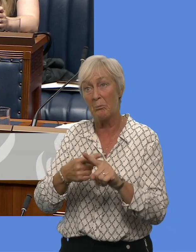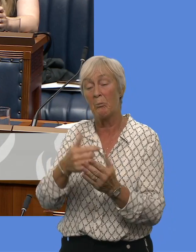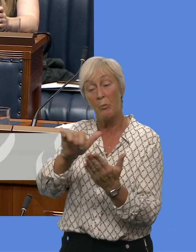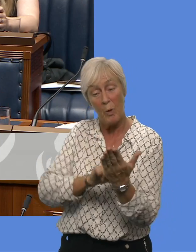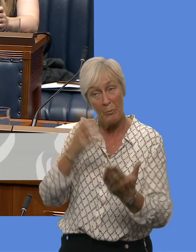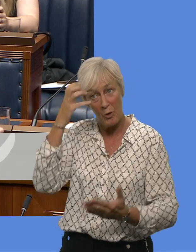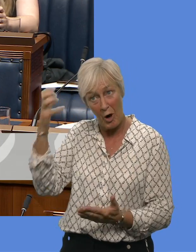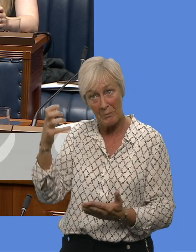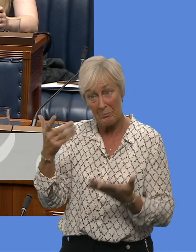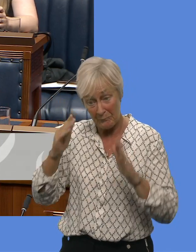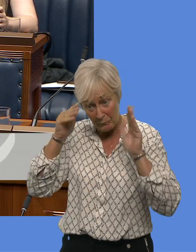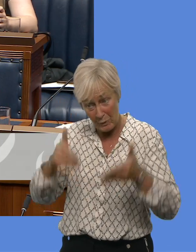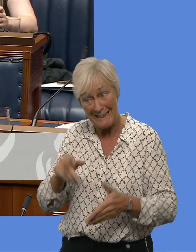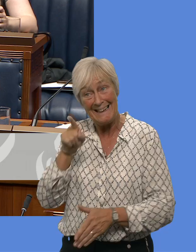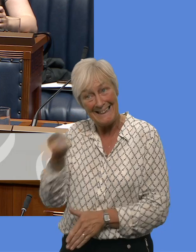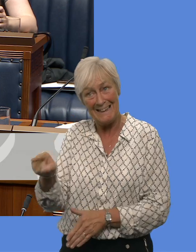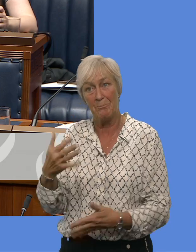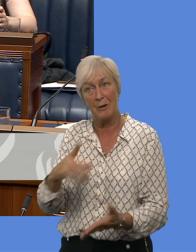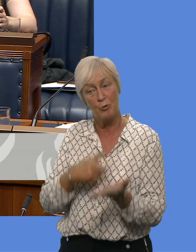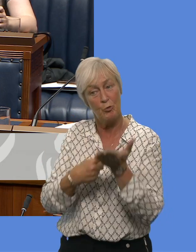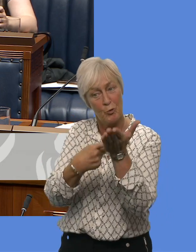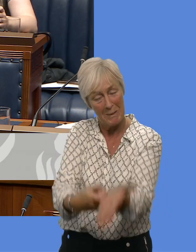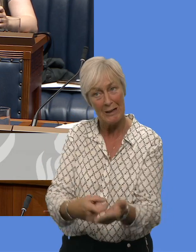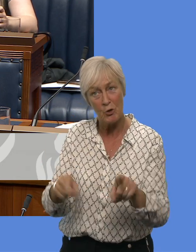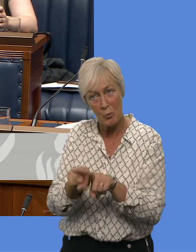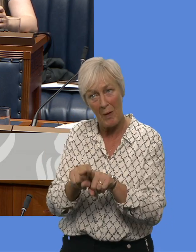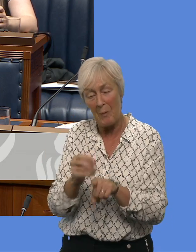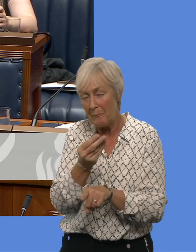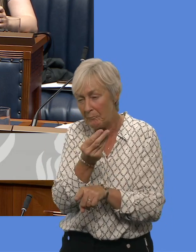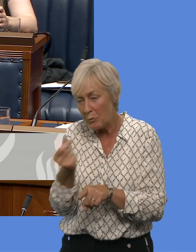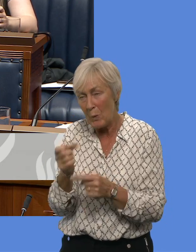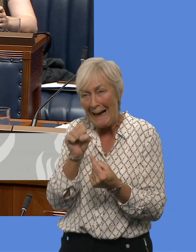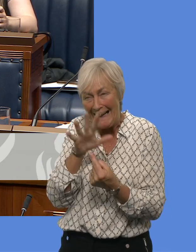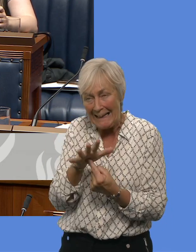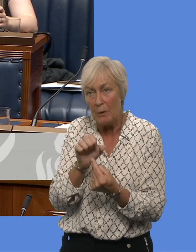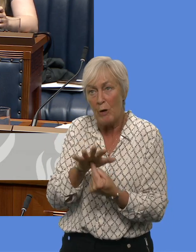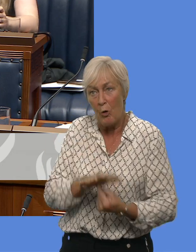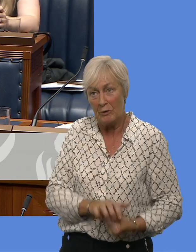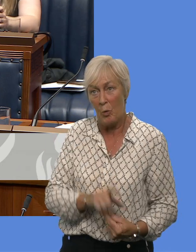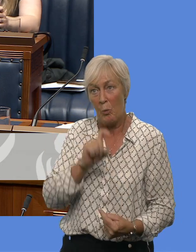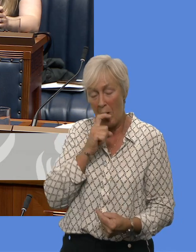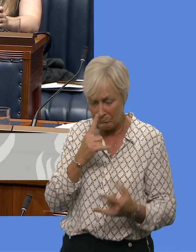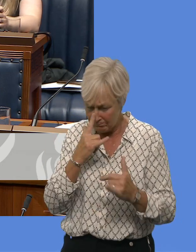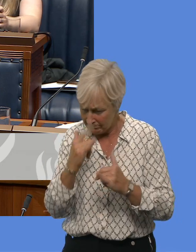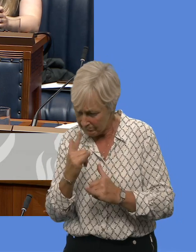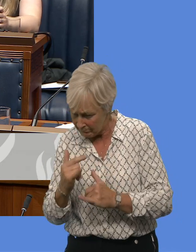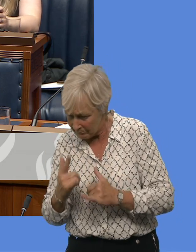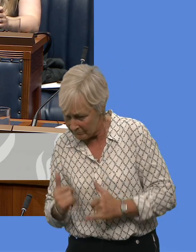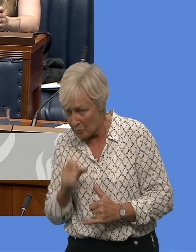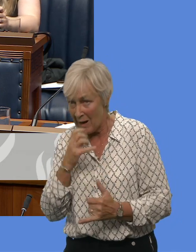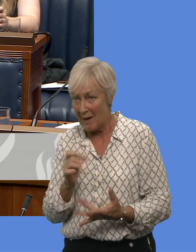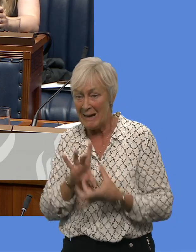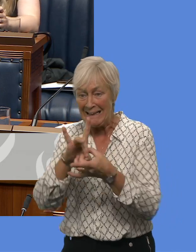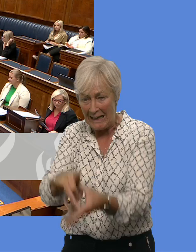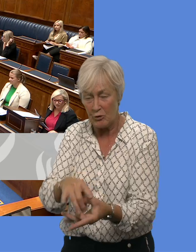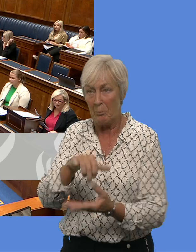focusing, as he had recommended as well, on a small number of key priorities which will be measured and will have an attached budget.